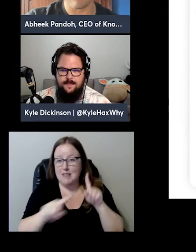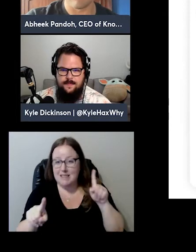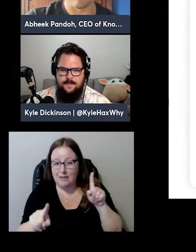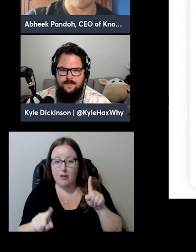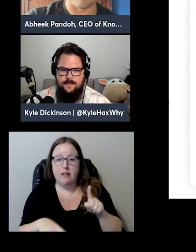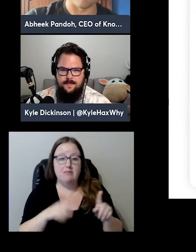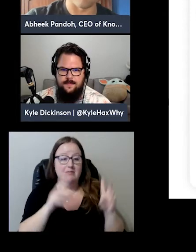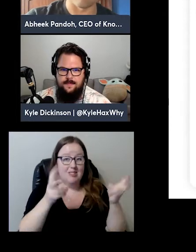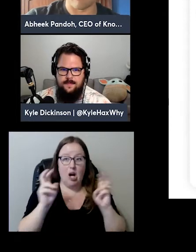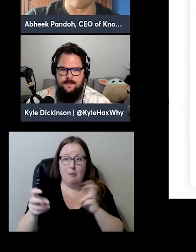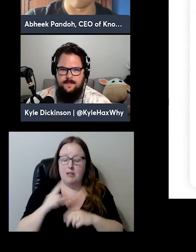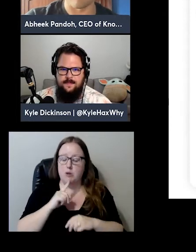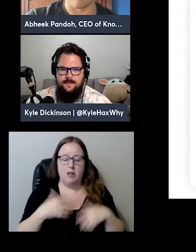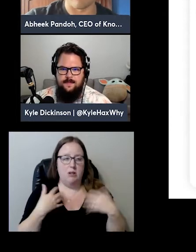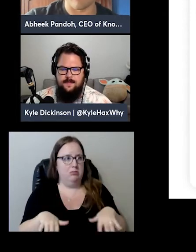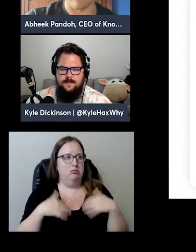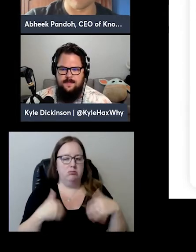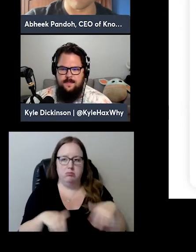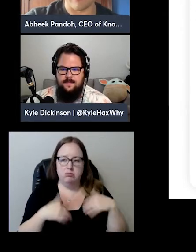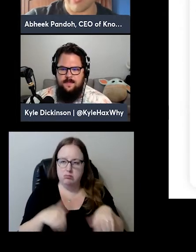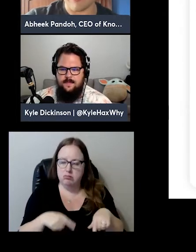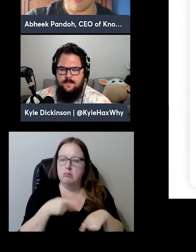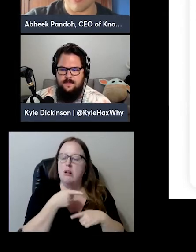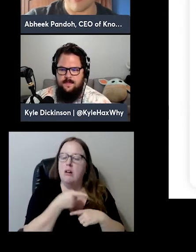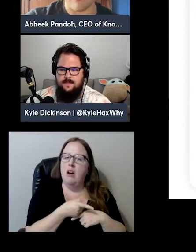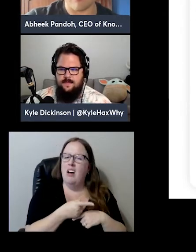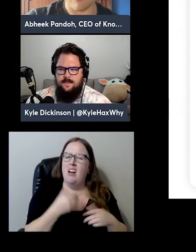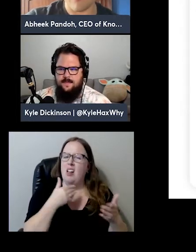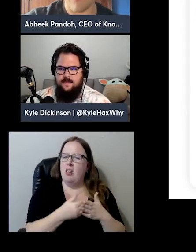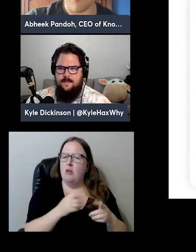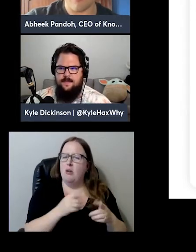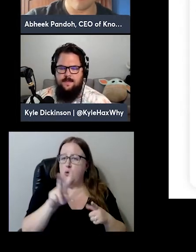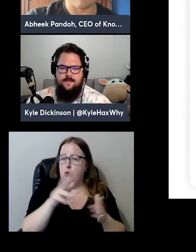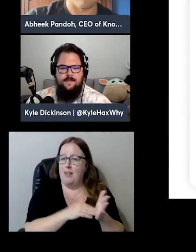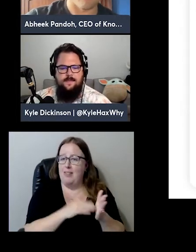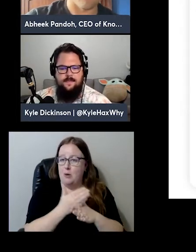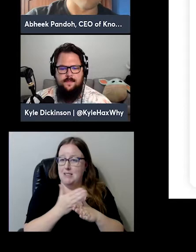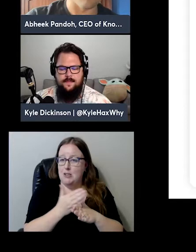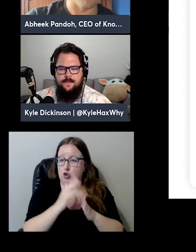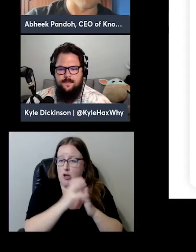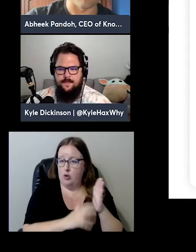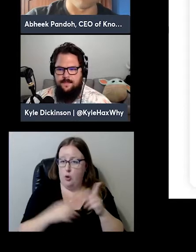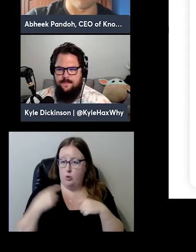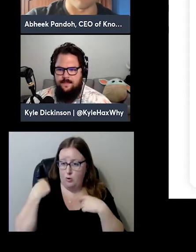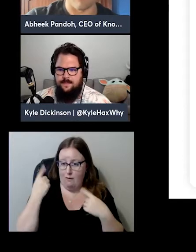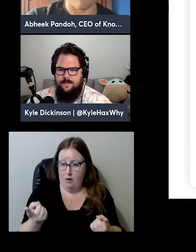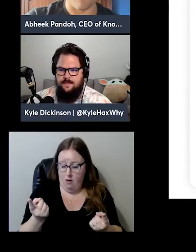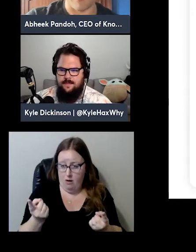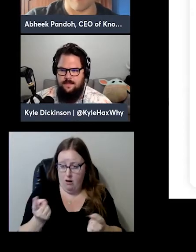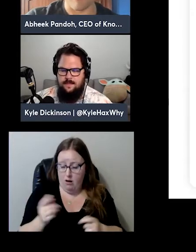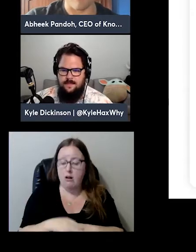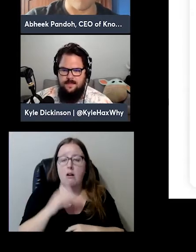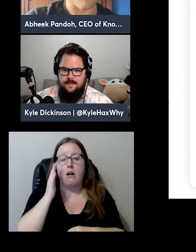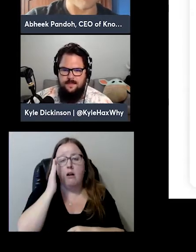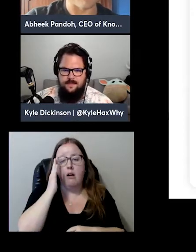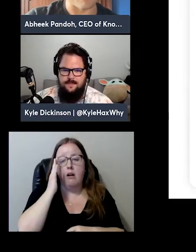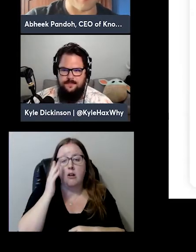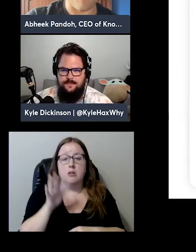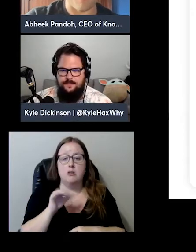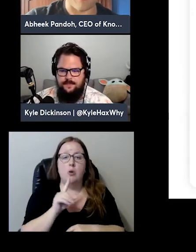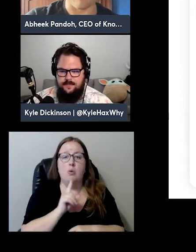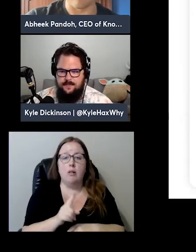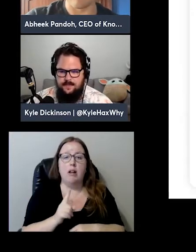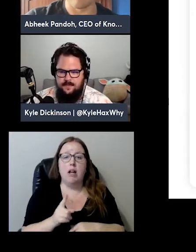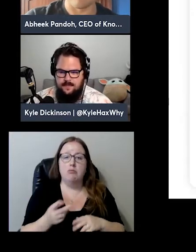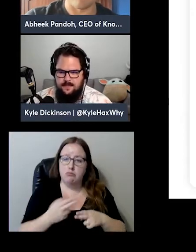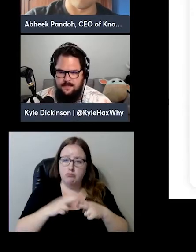unbelievable. We've gotten close to 3,000 shared notes so far, so we're on our way up. But hopefully, there's a lot